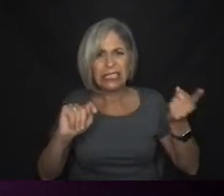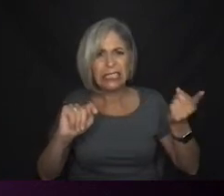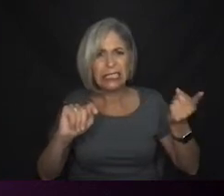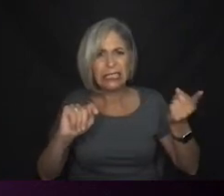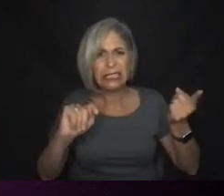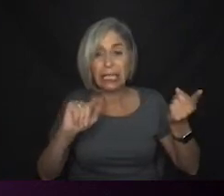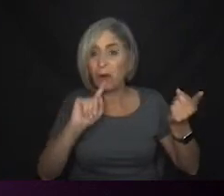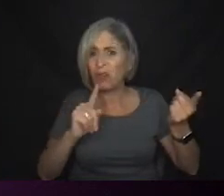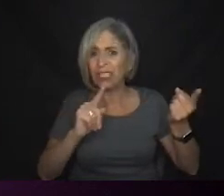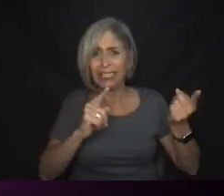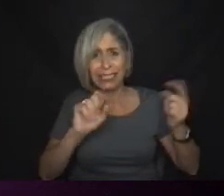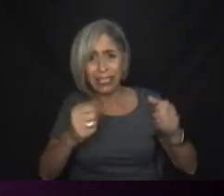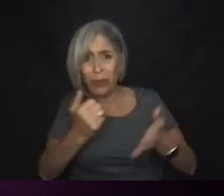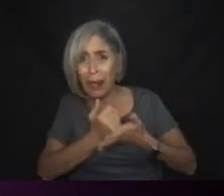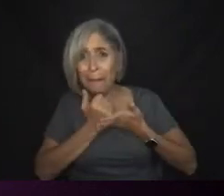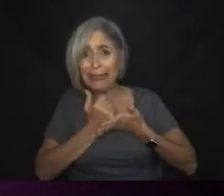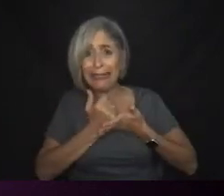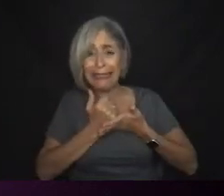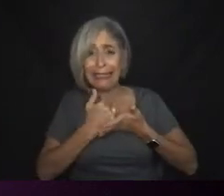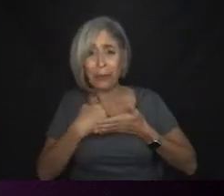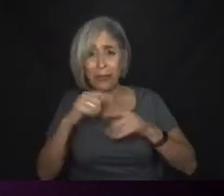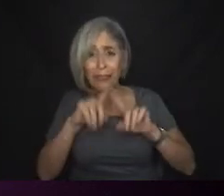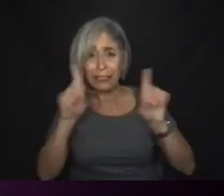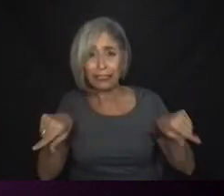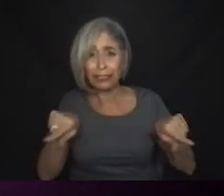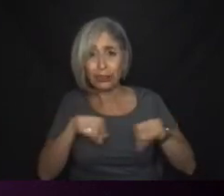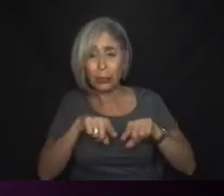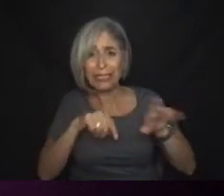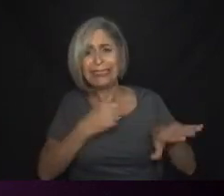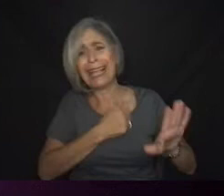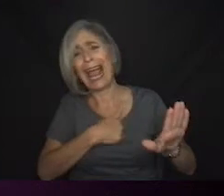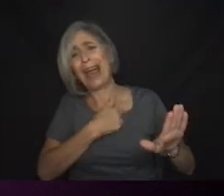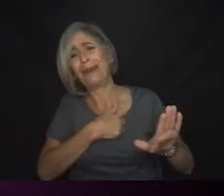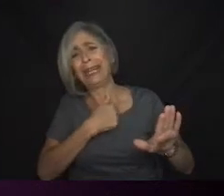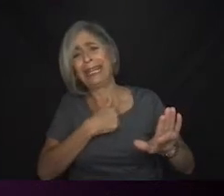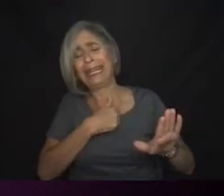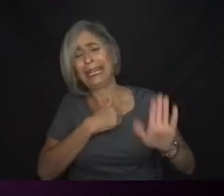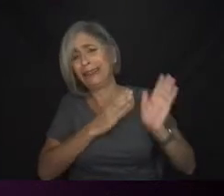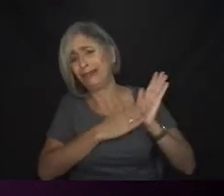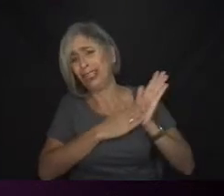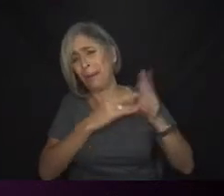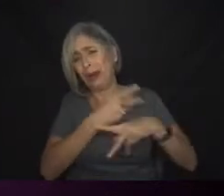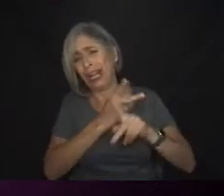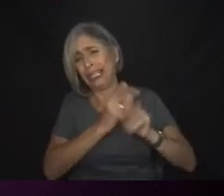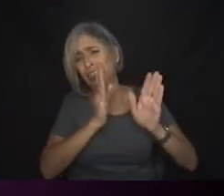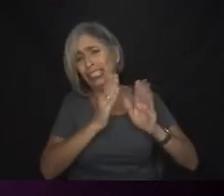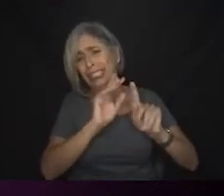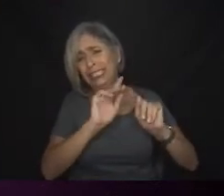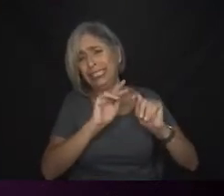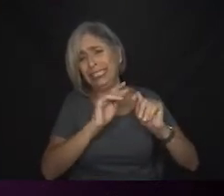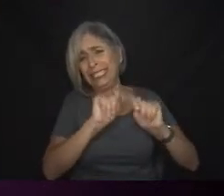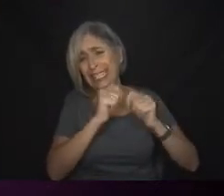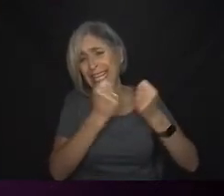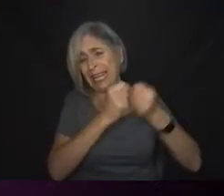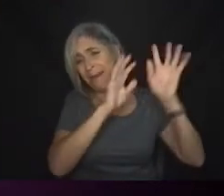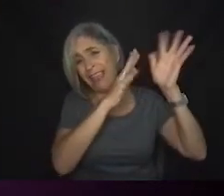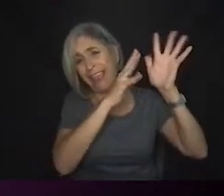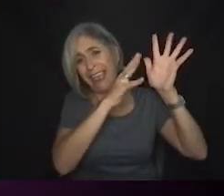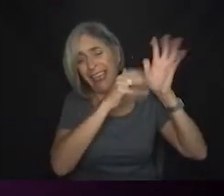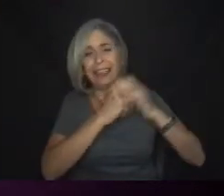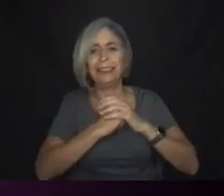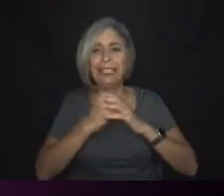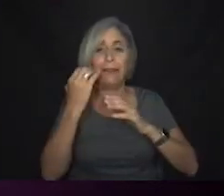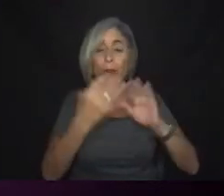I really do not. Could someone help me with the screen? Sorry. Give it up for your production team, ladies and gentlemen. Woo! So if we